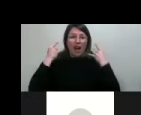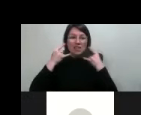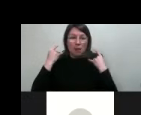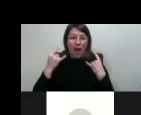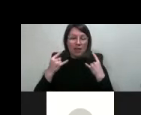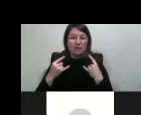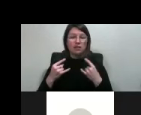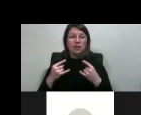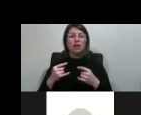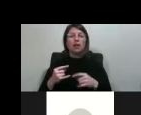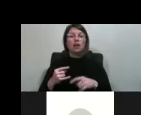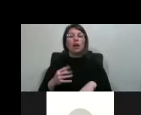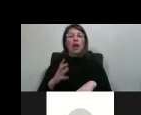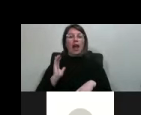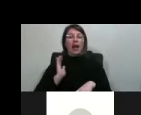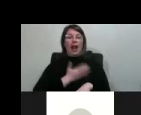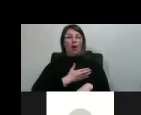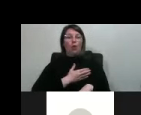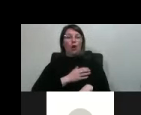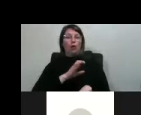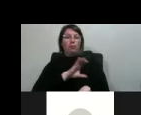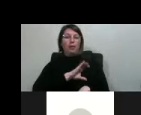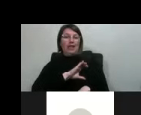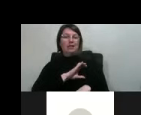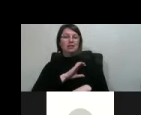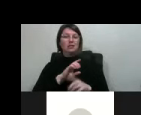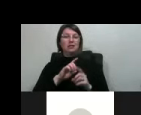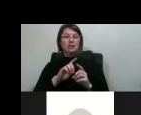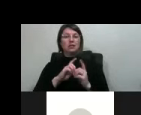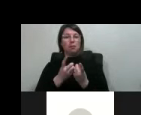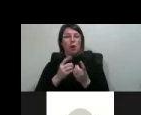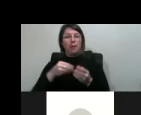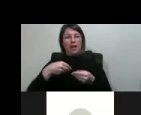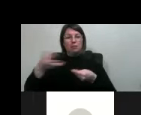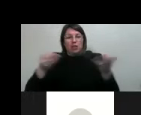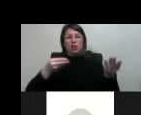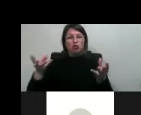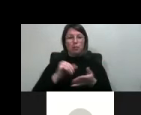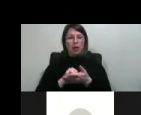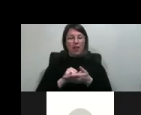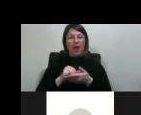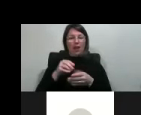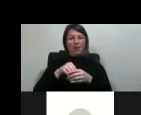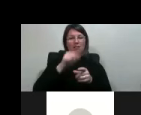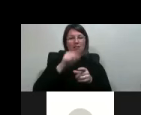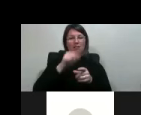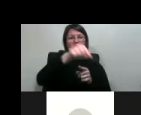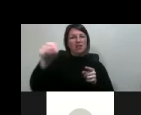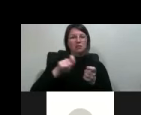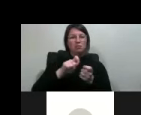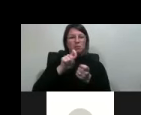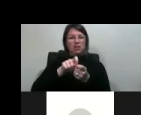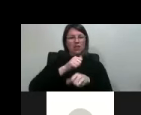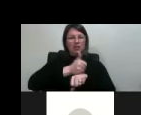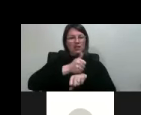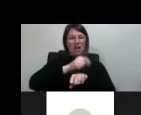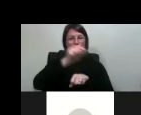police department has been distributing that in select stations throughout the network. So we are